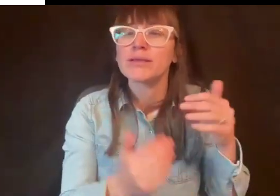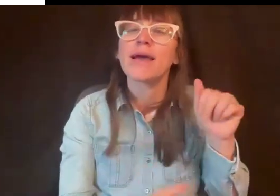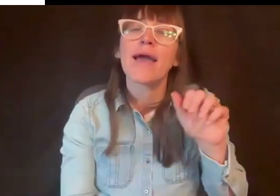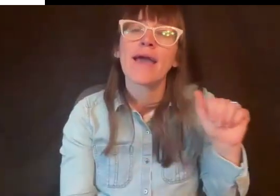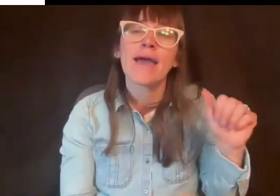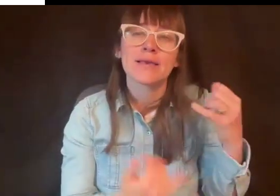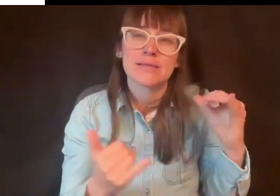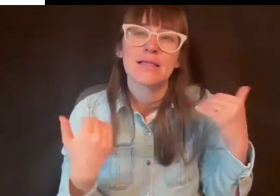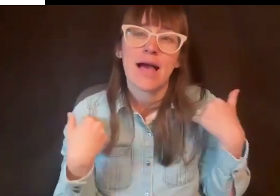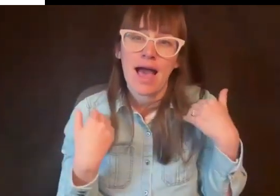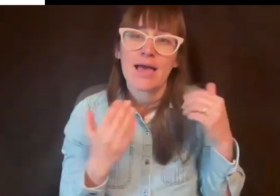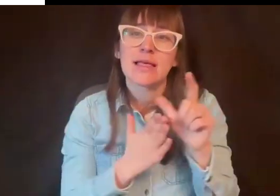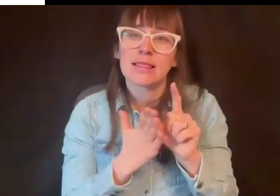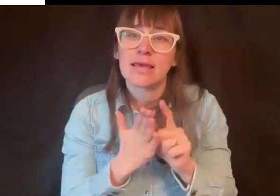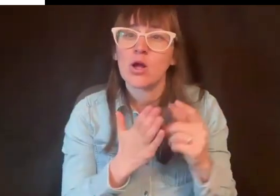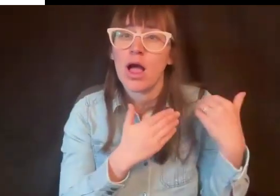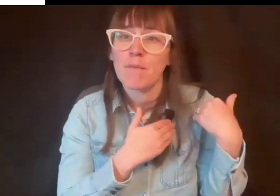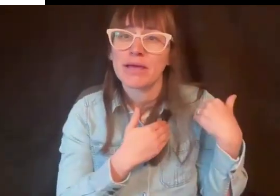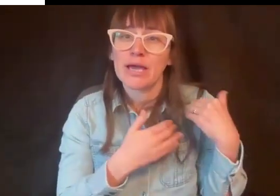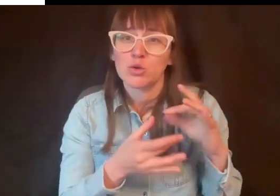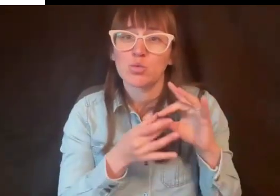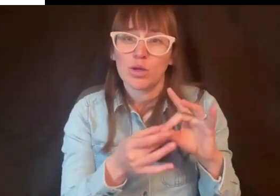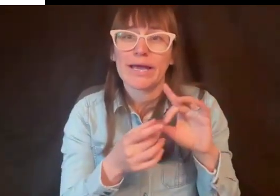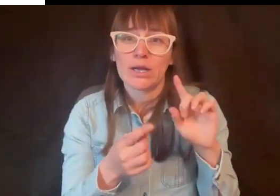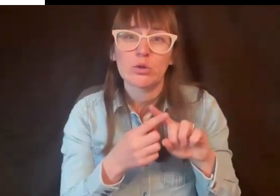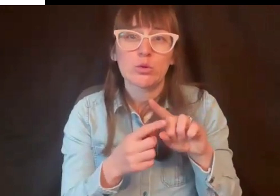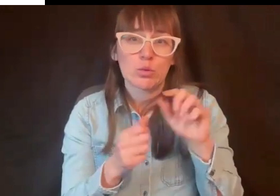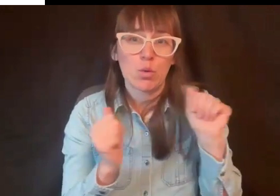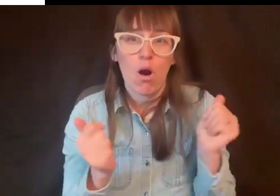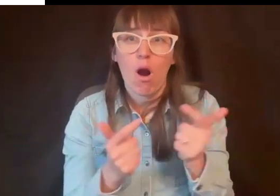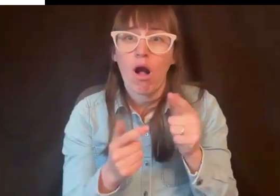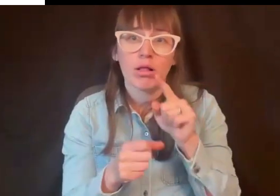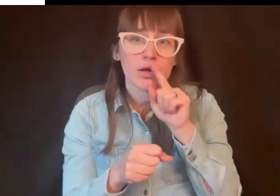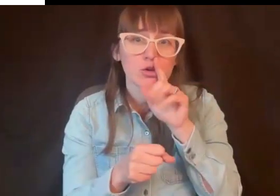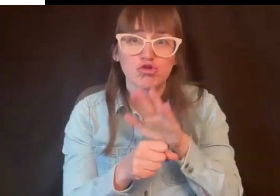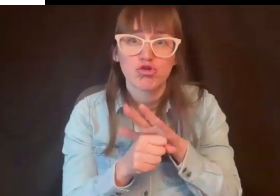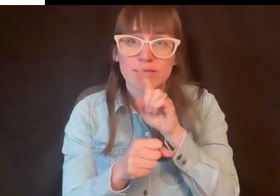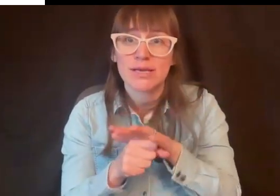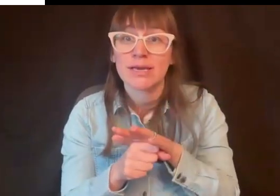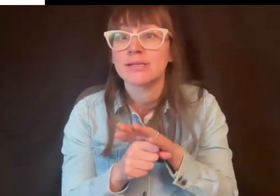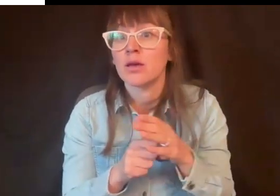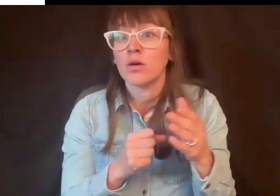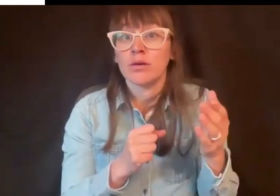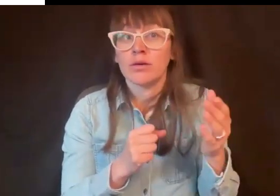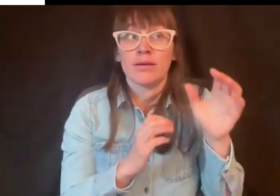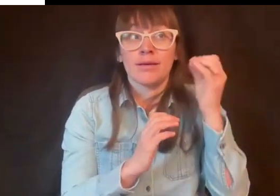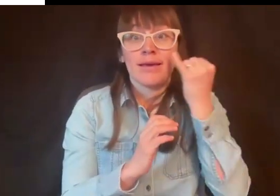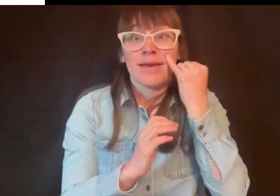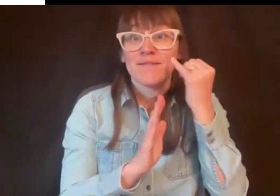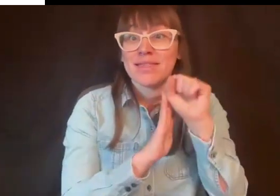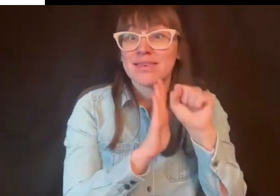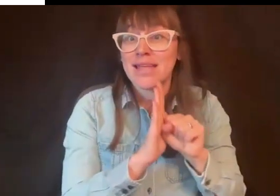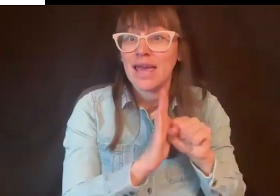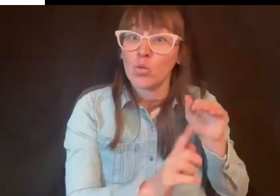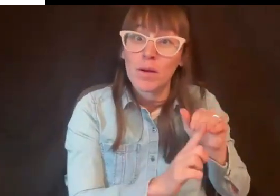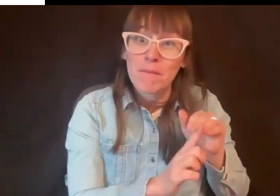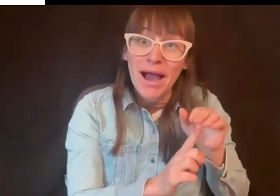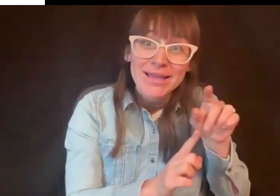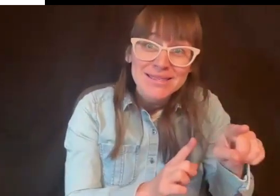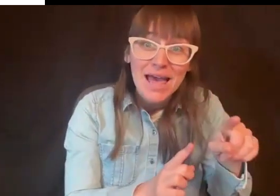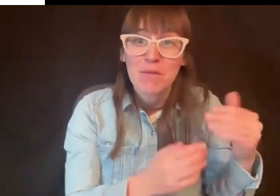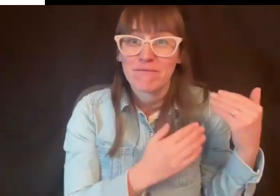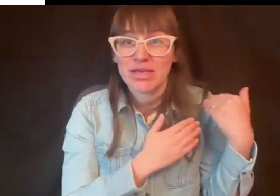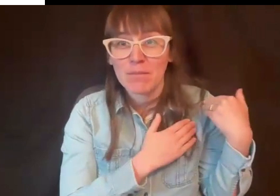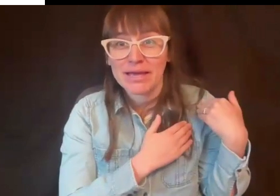underlying legal obligations related to all of the assurances here. So for example, whether or not a state reminds AAAs of their potential obligations under